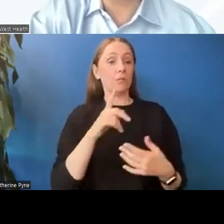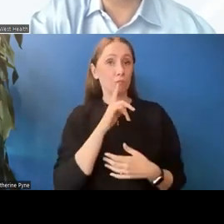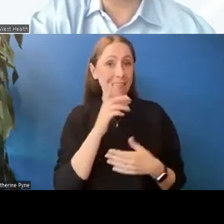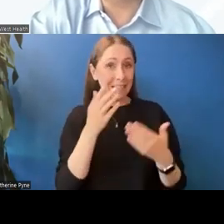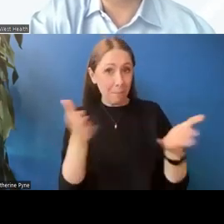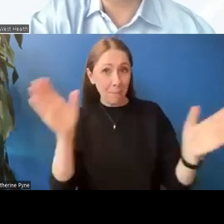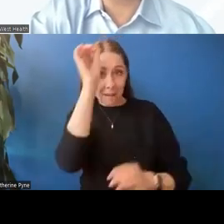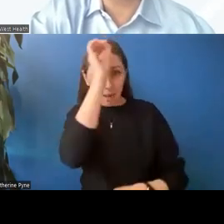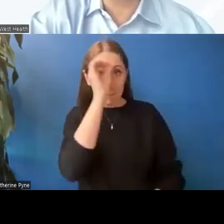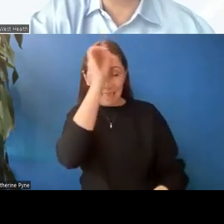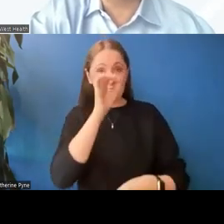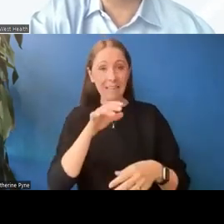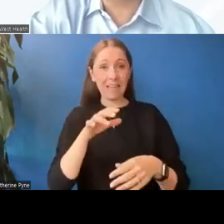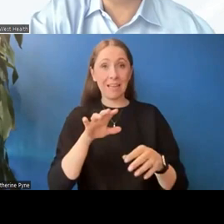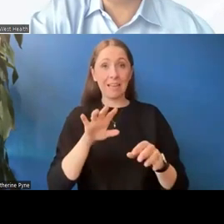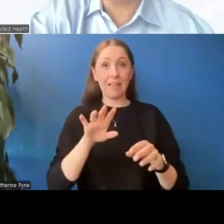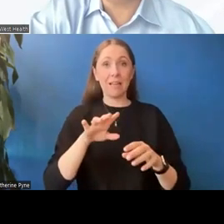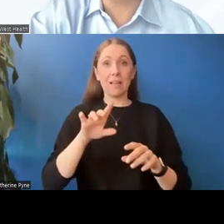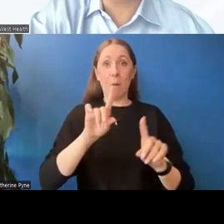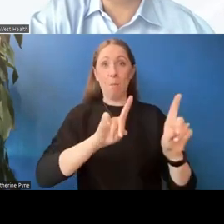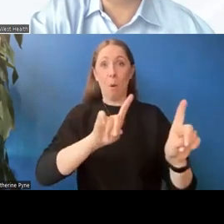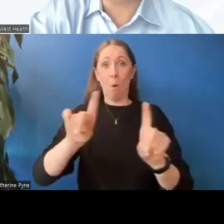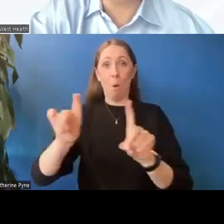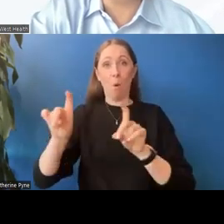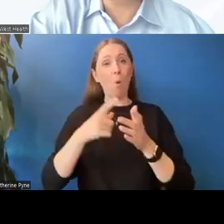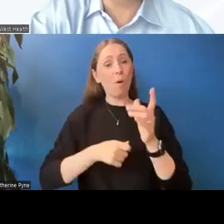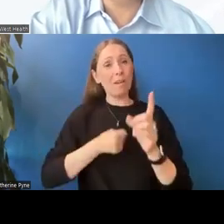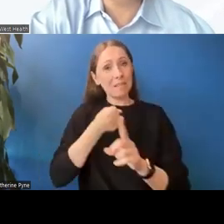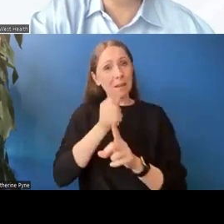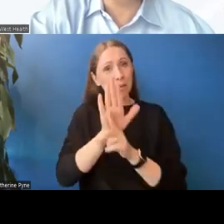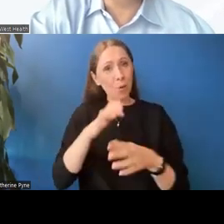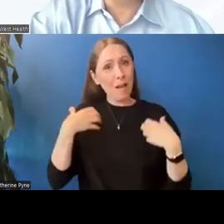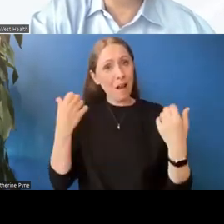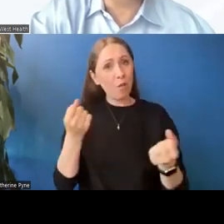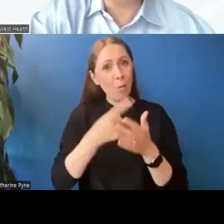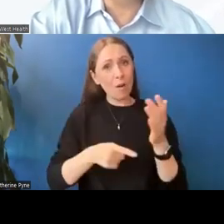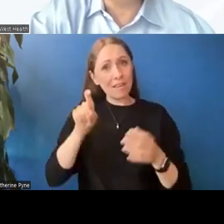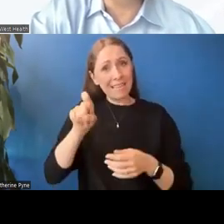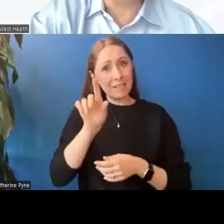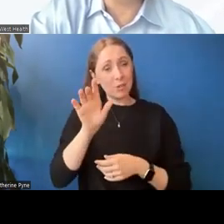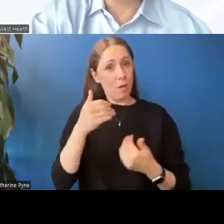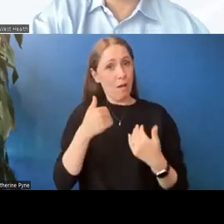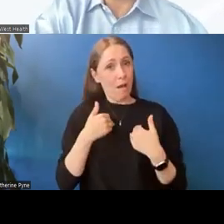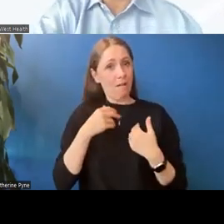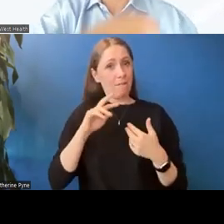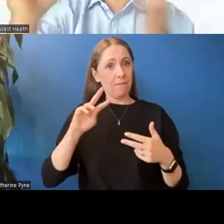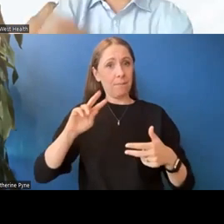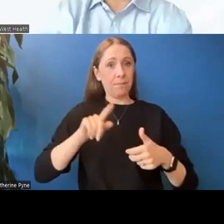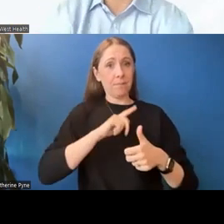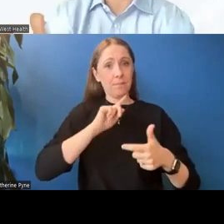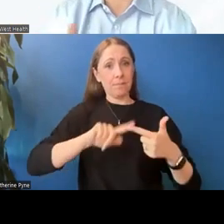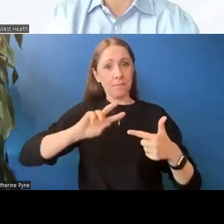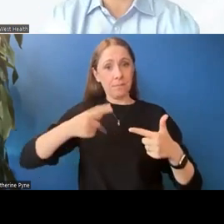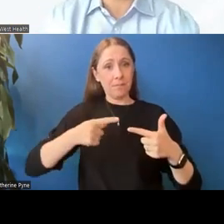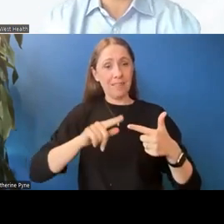public opinion poll of what are the impacts of behavioral health and what are some of the needs. And then the second thing I will talk about is the other side